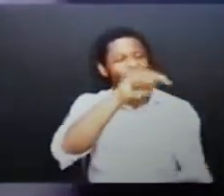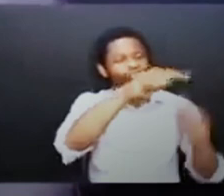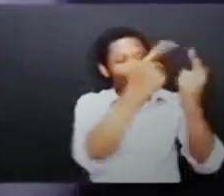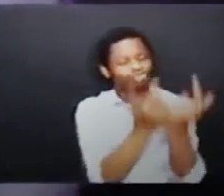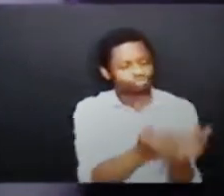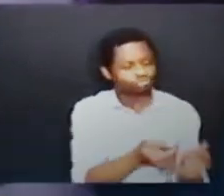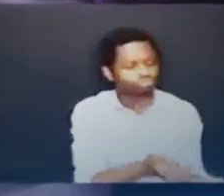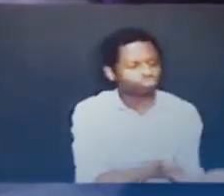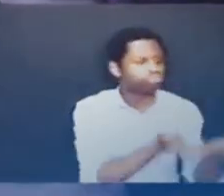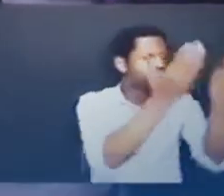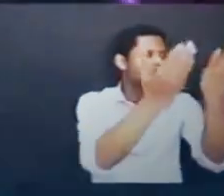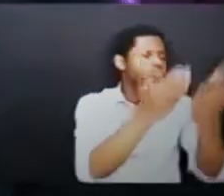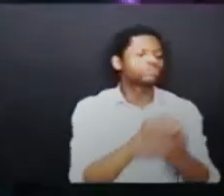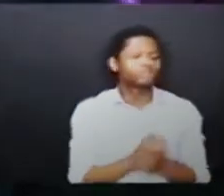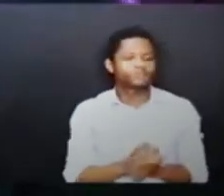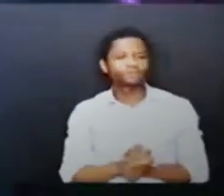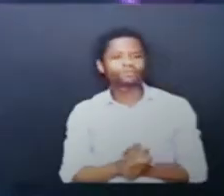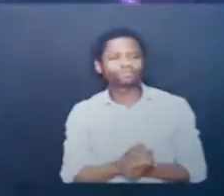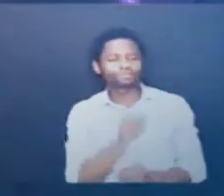verse